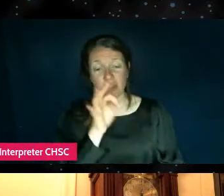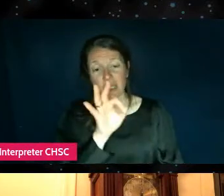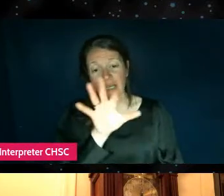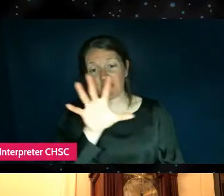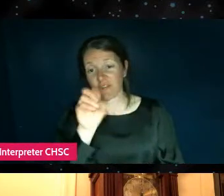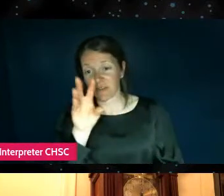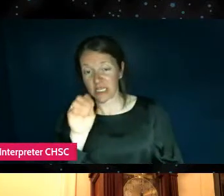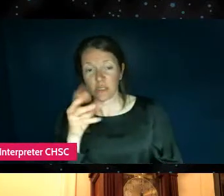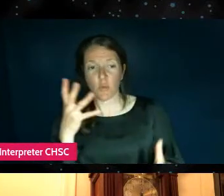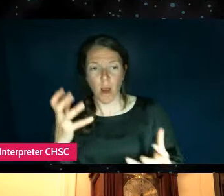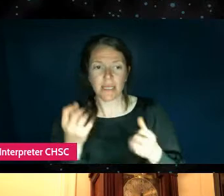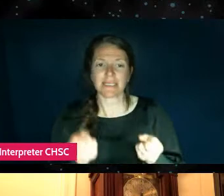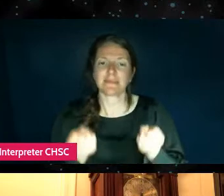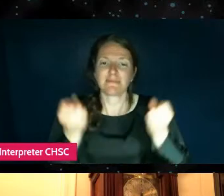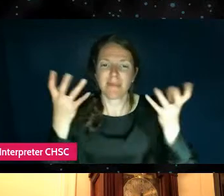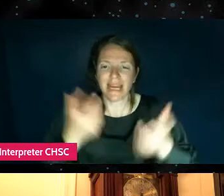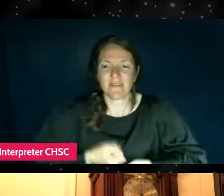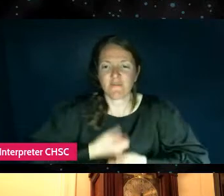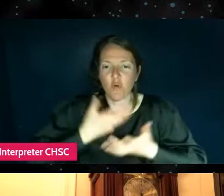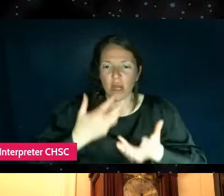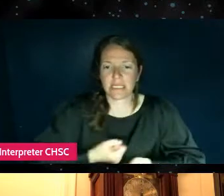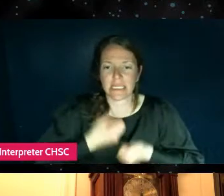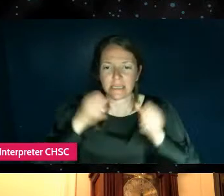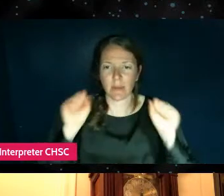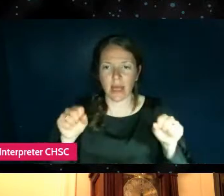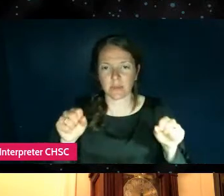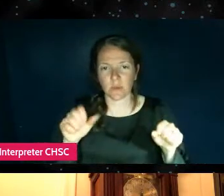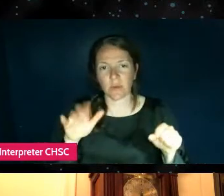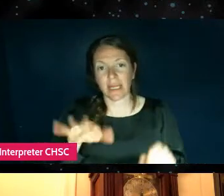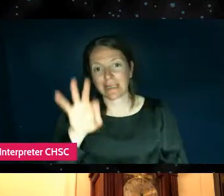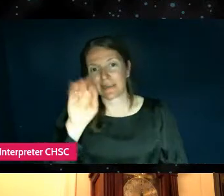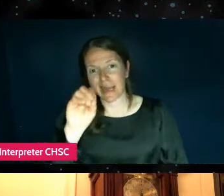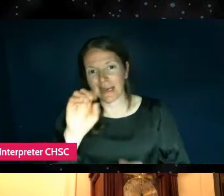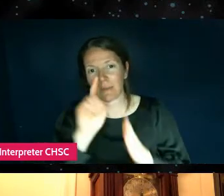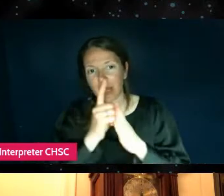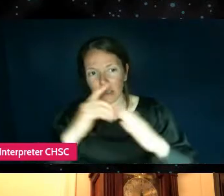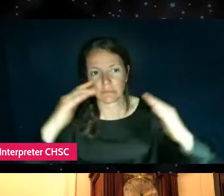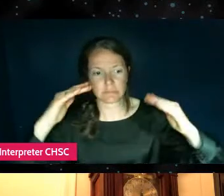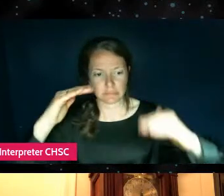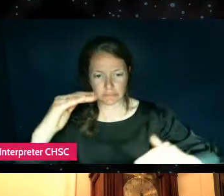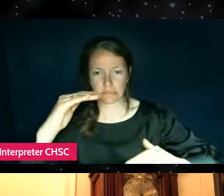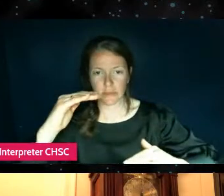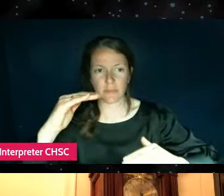as we possibly could in that 90-minute constraint. So I think that,